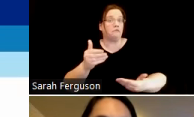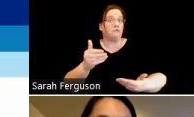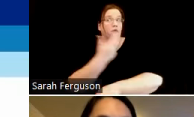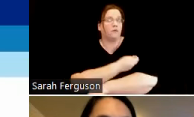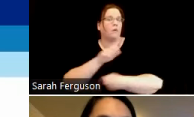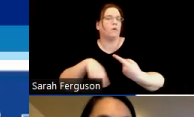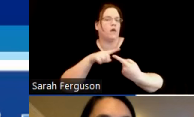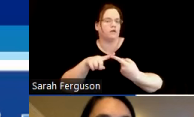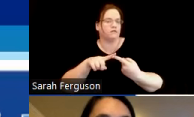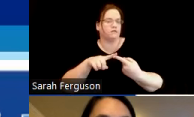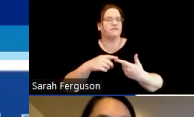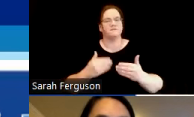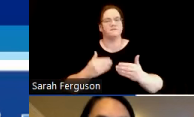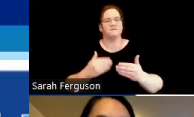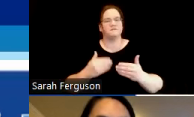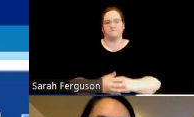slide.